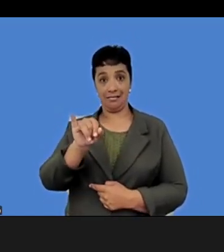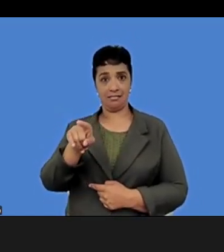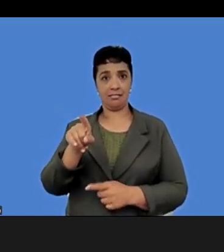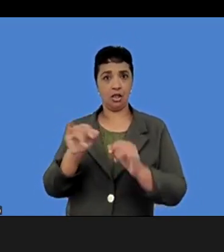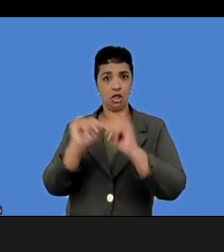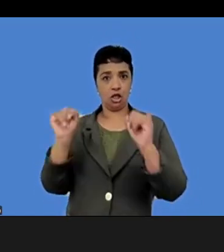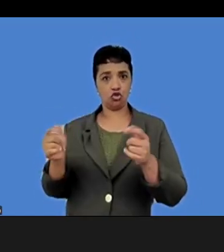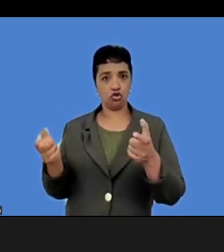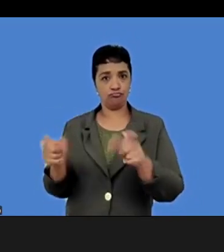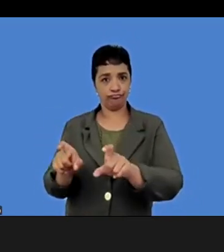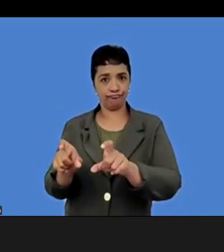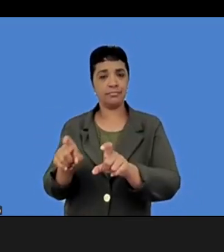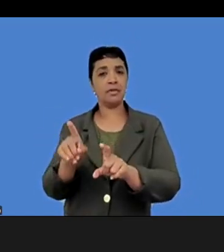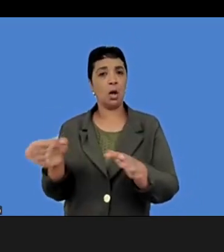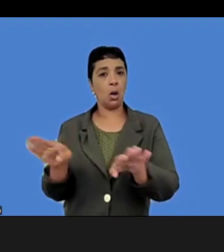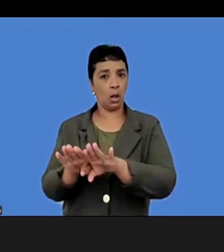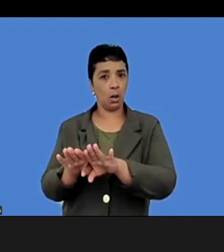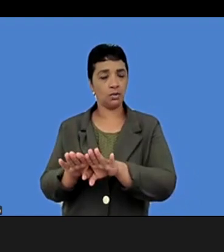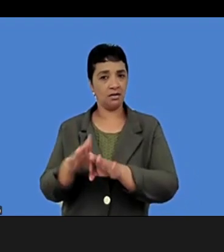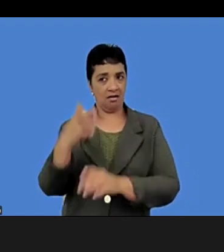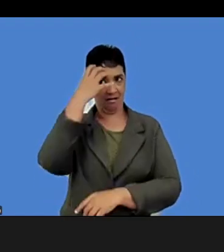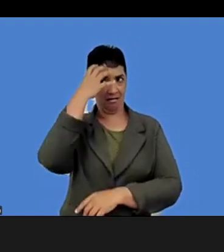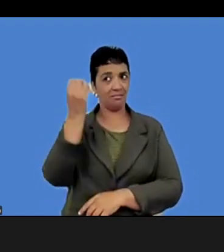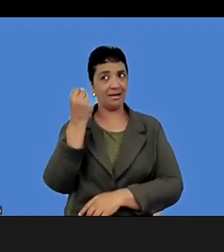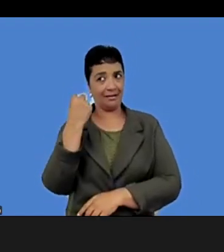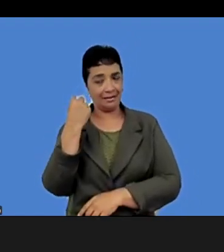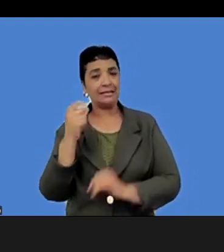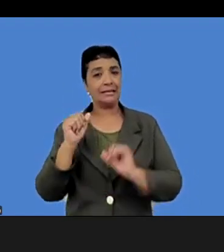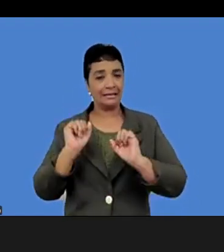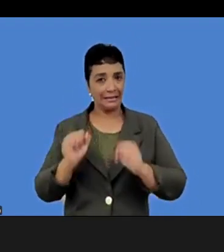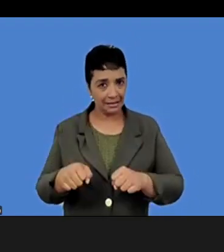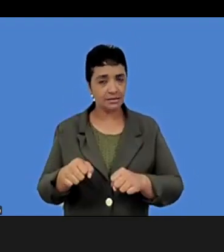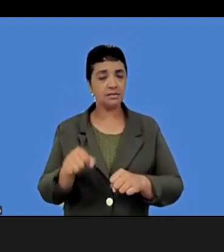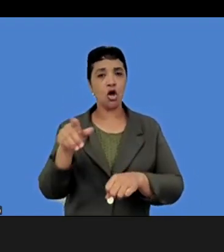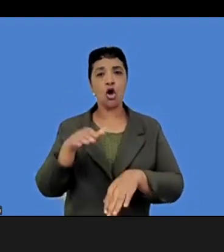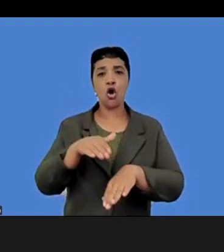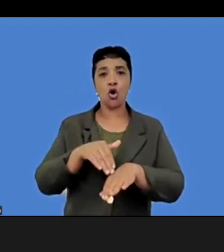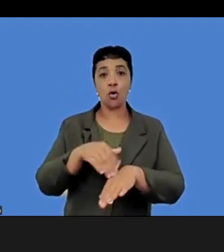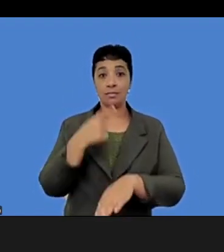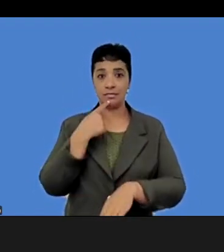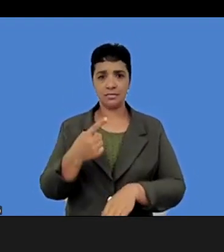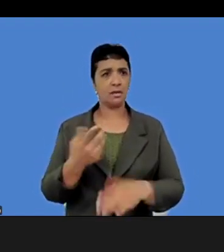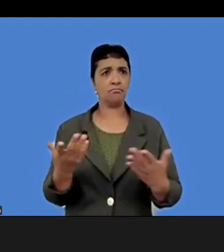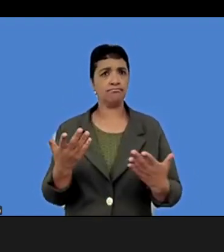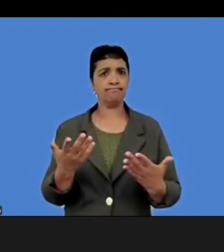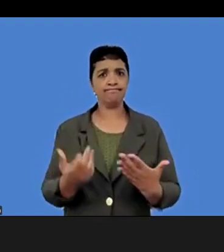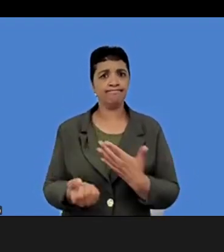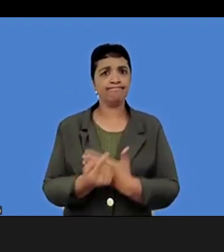Gauteng government. There was, of course, a comment that what took place was not